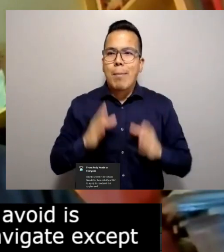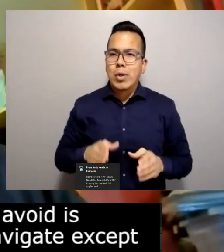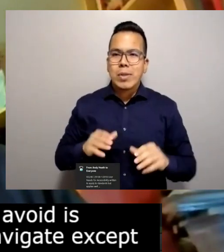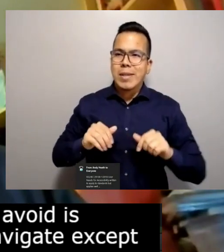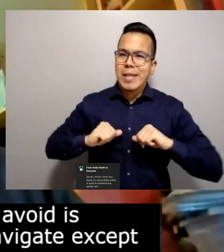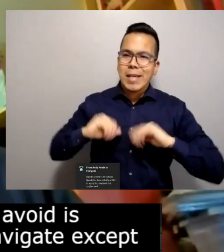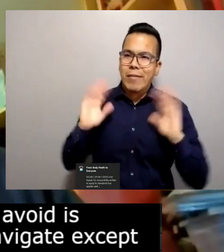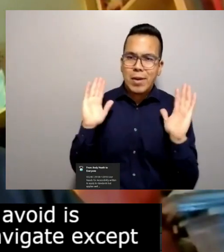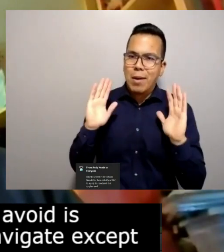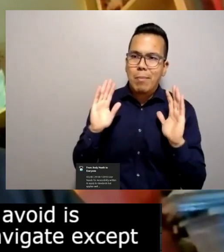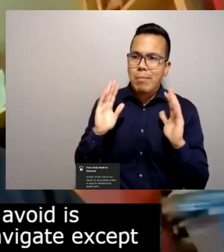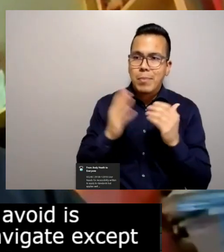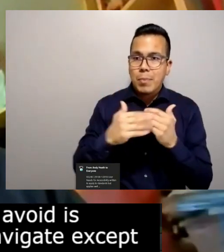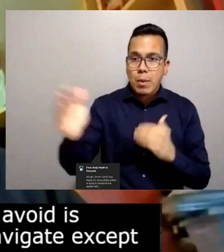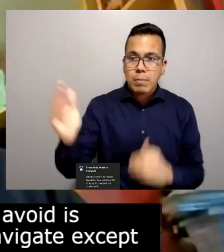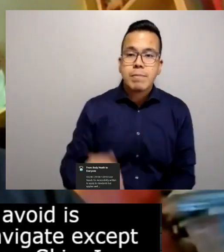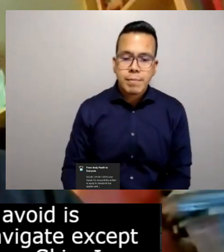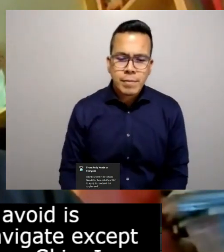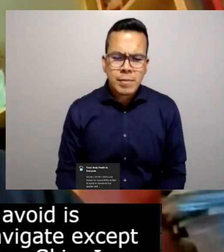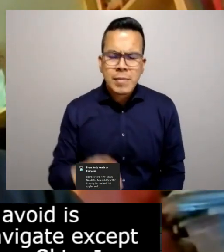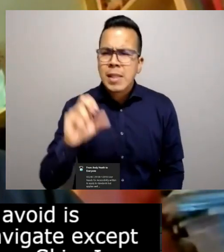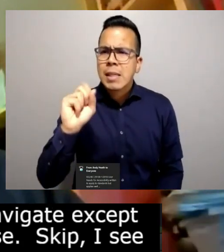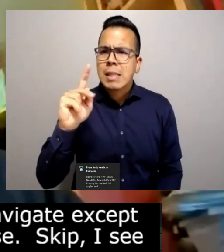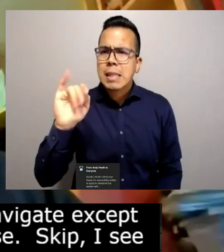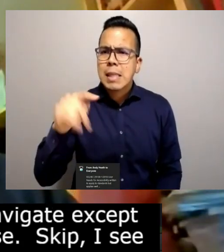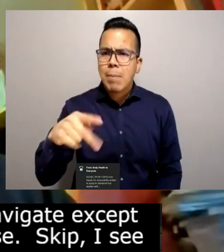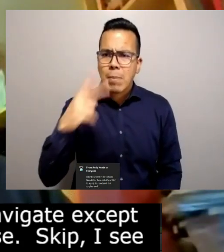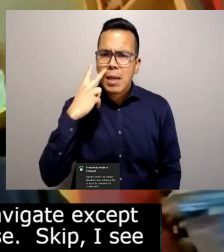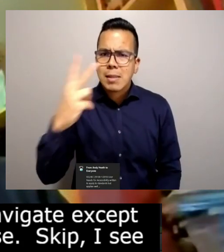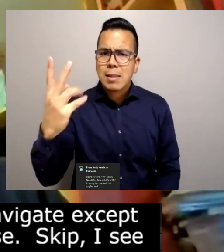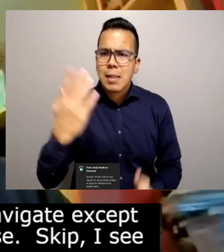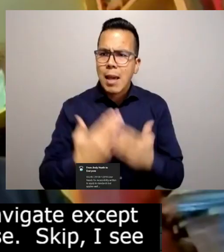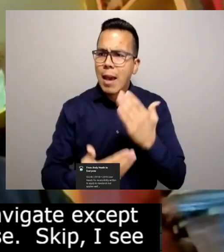hand is up again. Please go ahead.